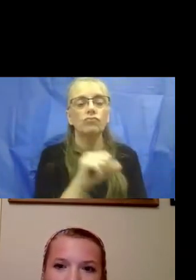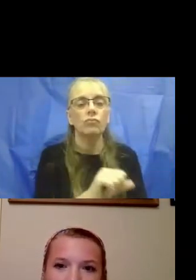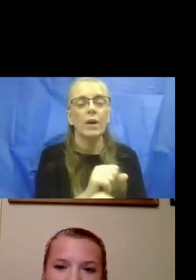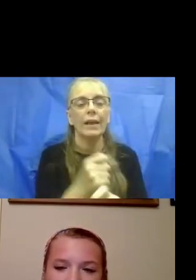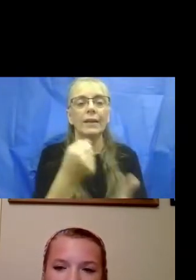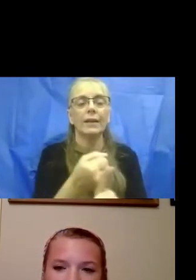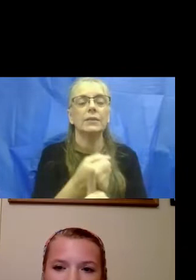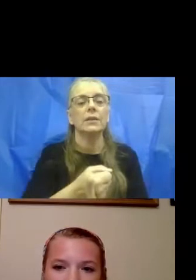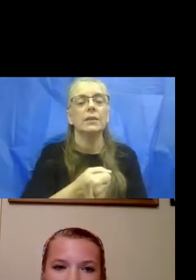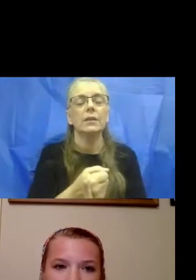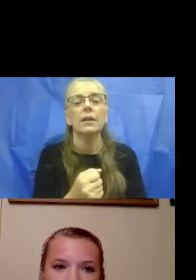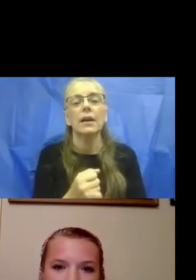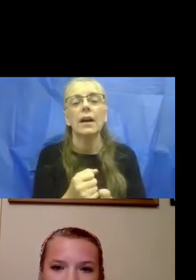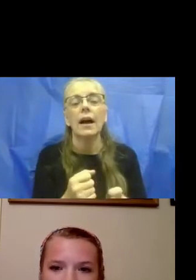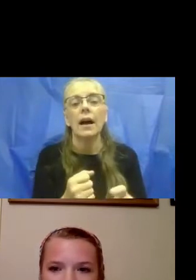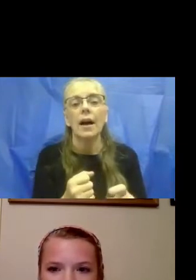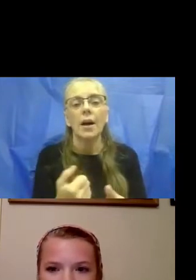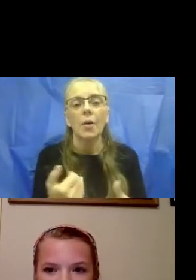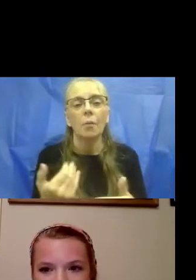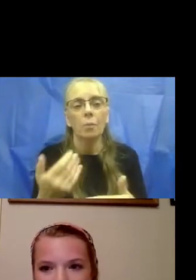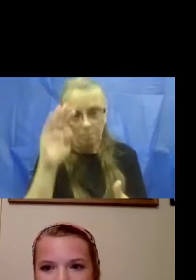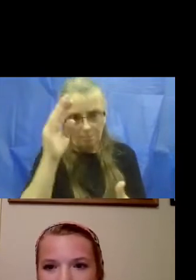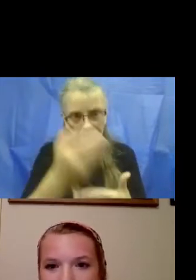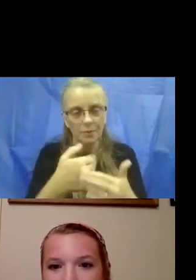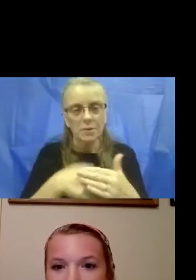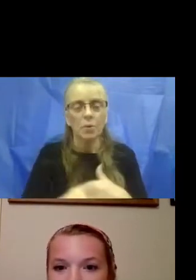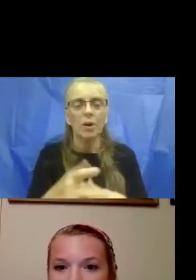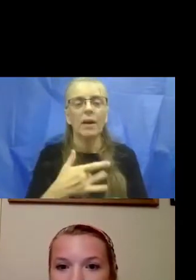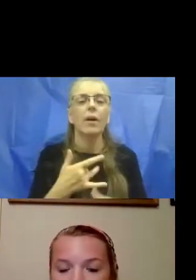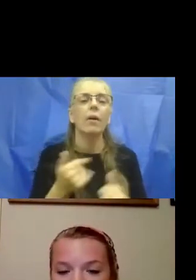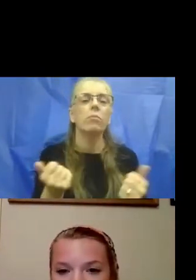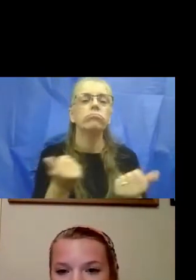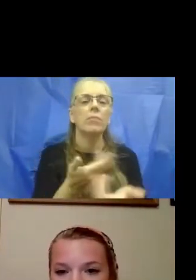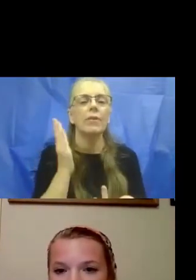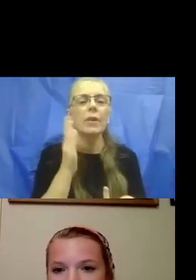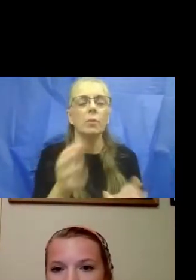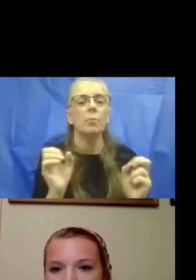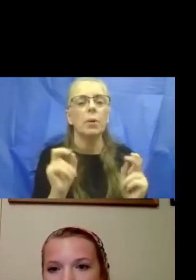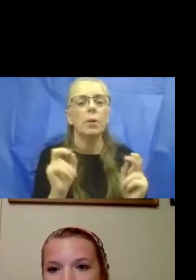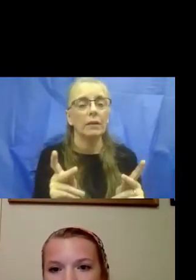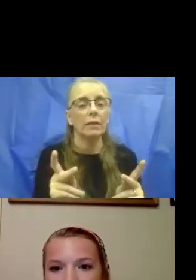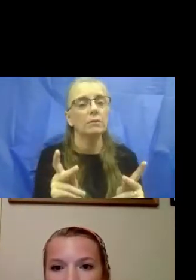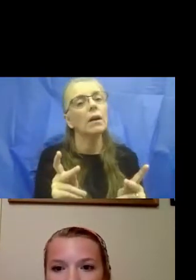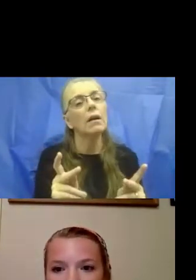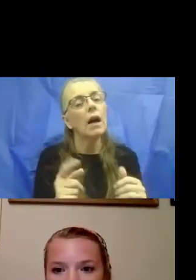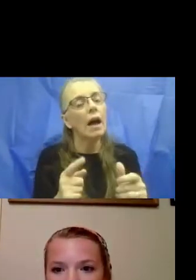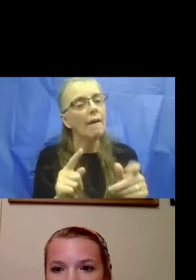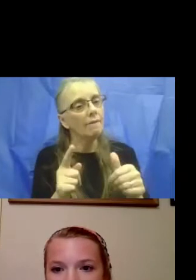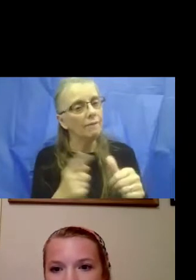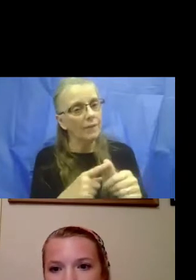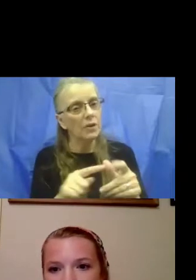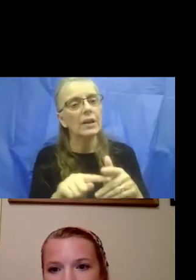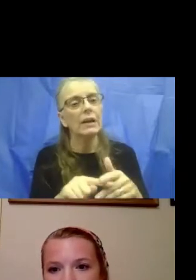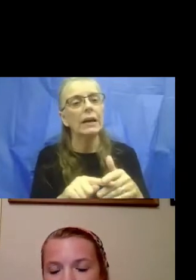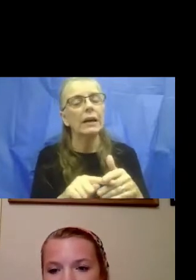I truly felt like everything was going to be okay. I had a lot of trouble breastfeeding because Leo had a lip